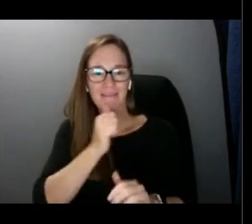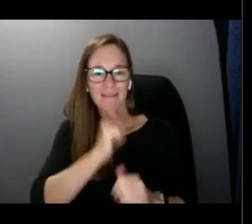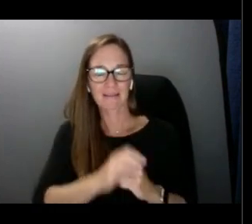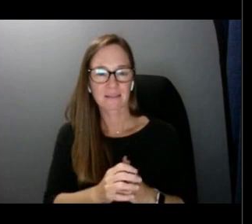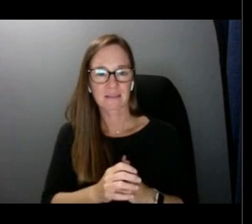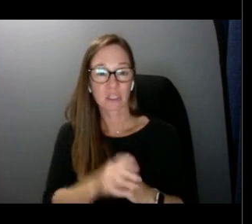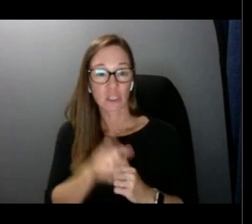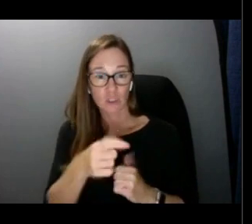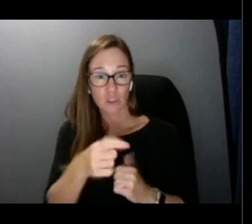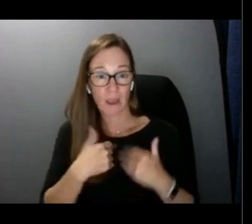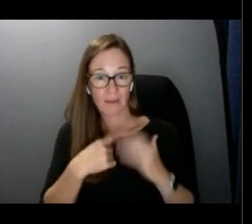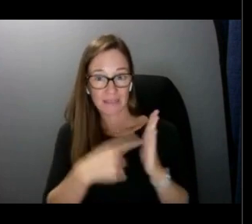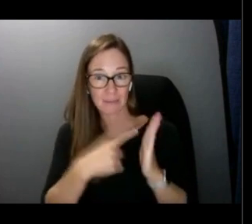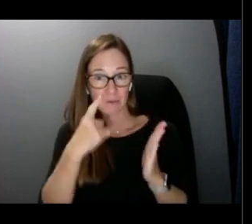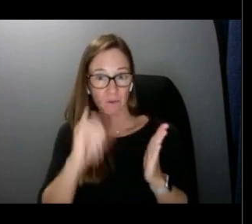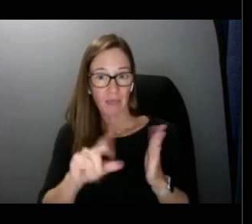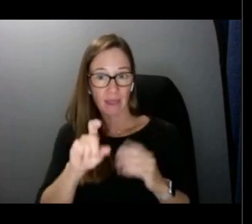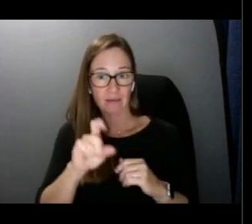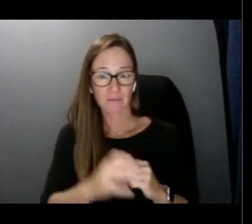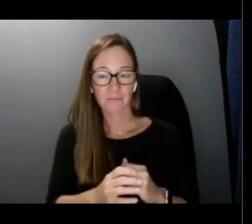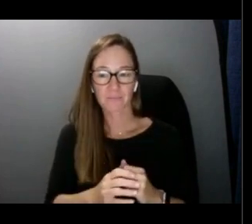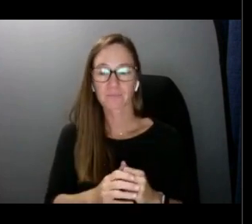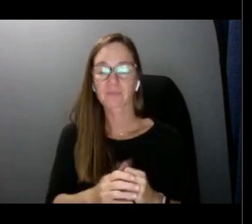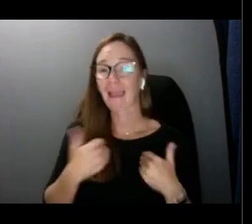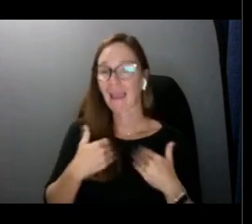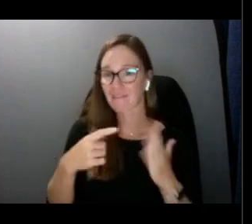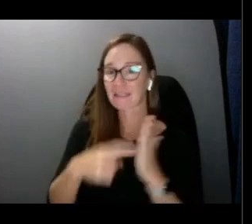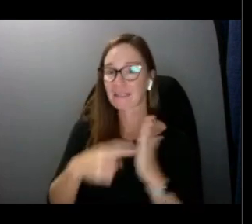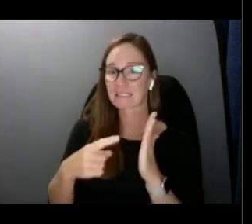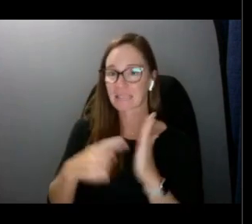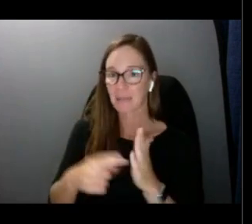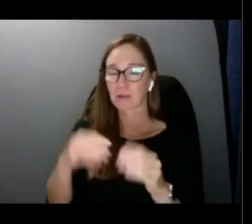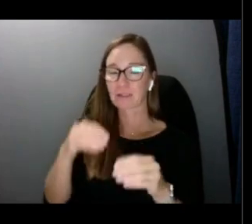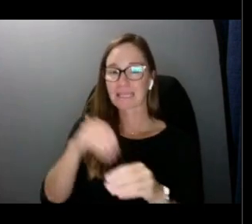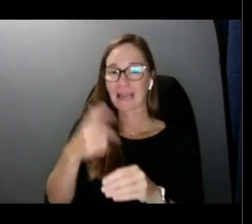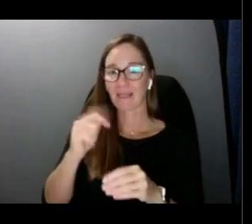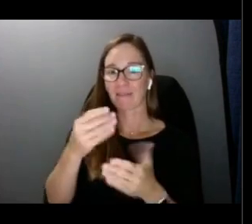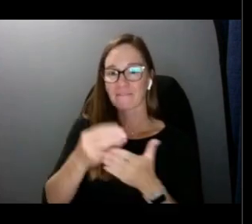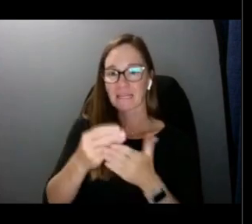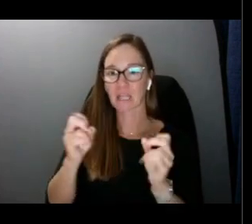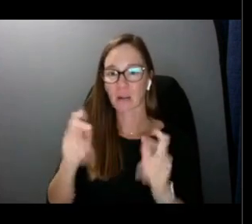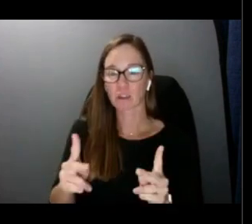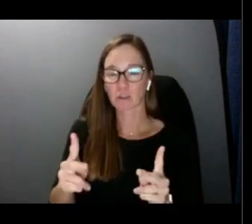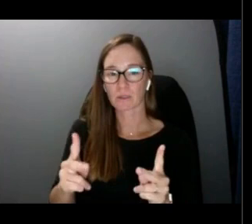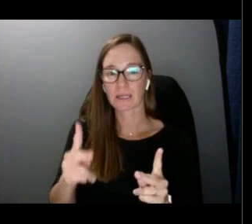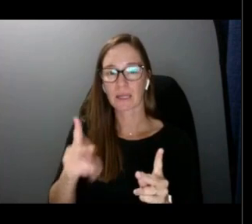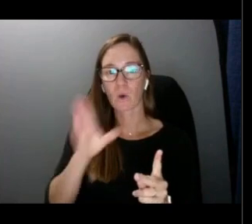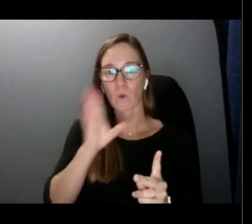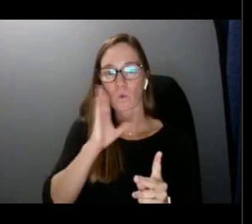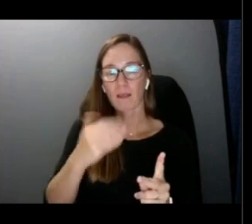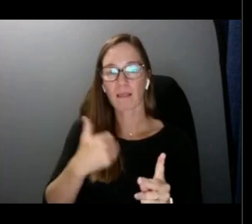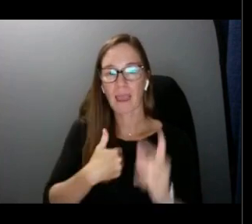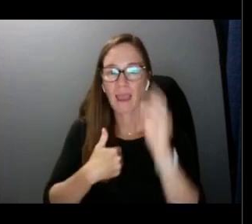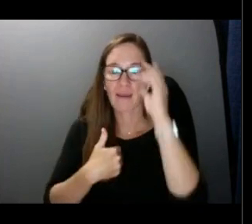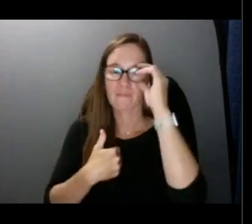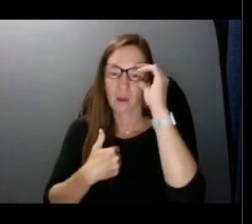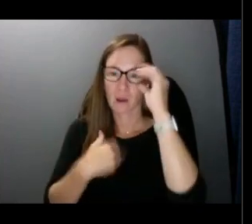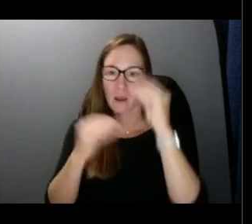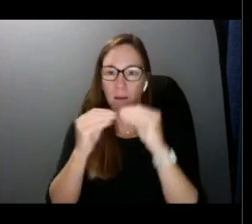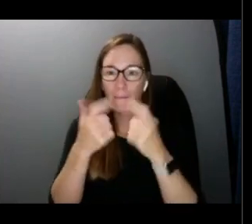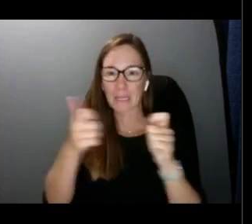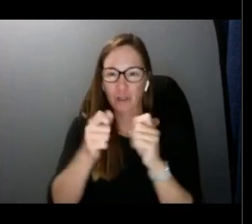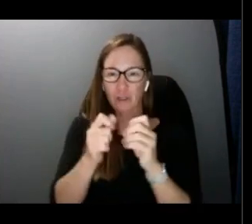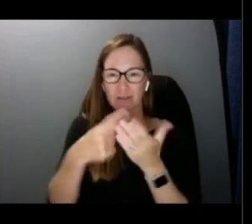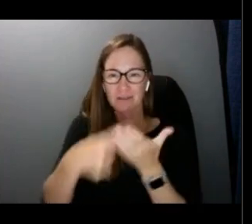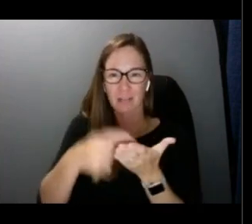Do you have examples of that? There are examples in the funding opportunity, and there will be a broader discussion of